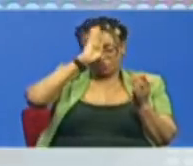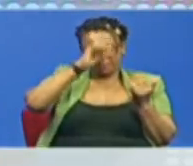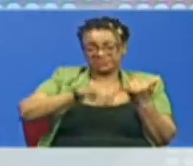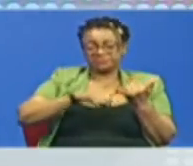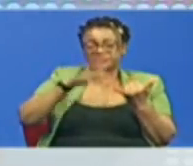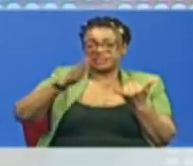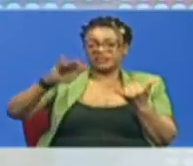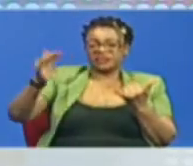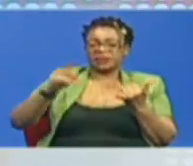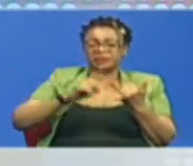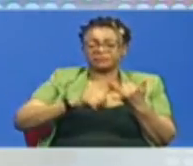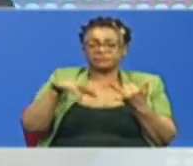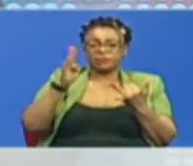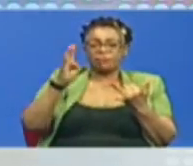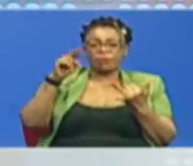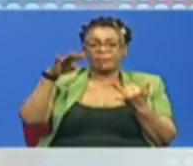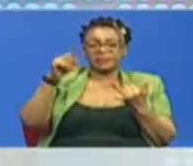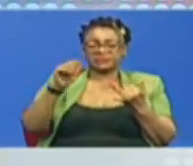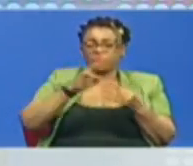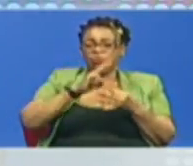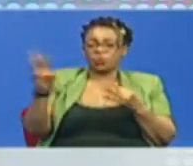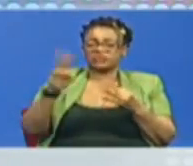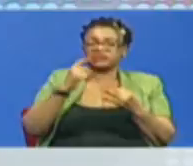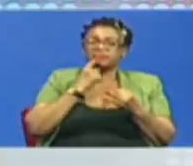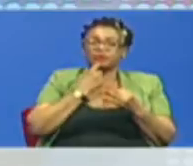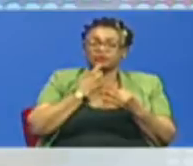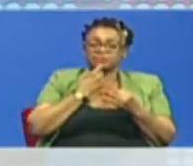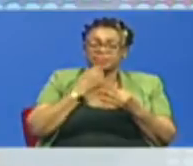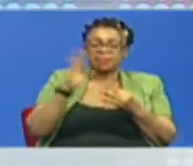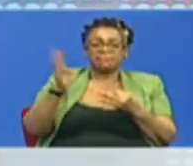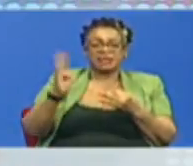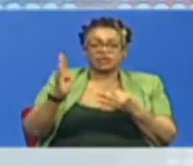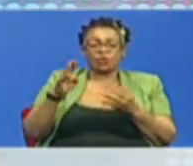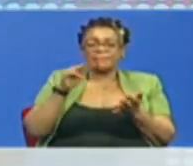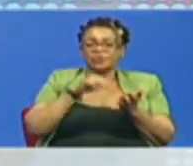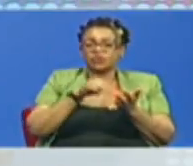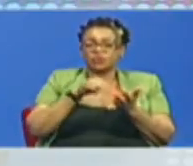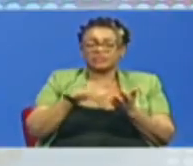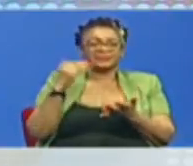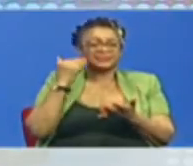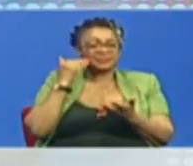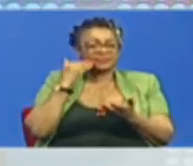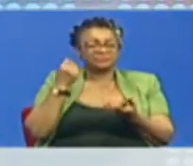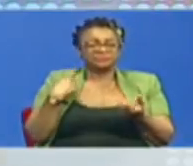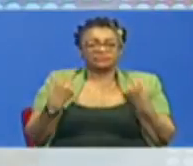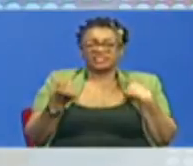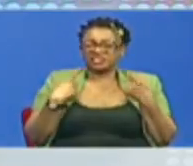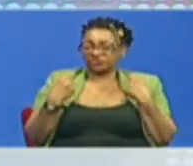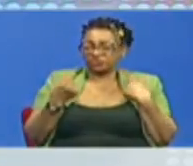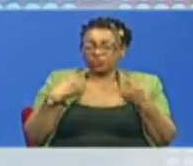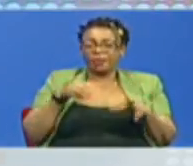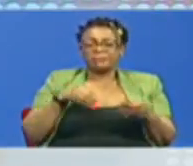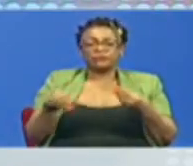Kirinyaga, Bomet, West Pokot, Baringo, Migori, Siaya, Kericho, Busia, Machakos,